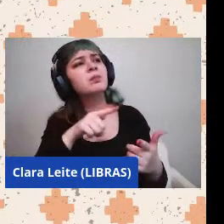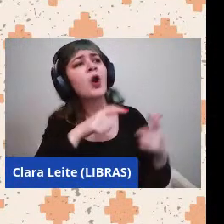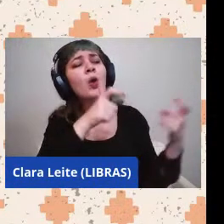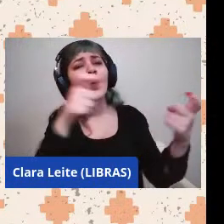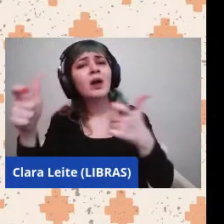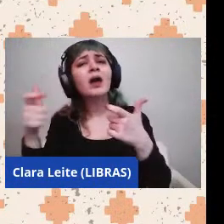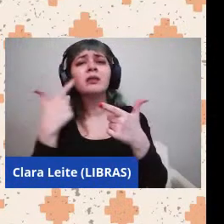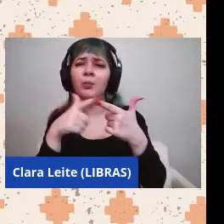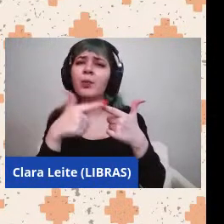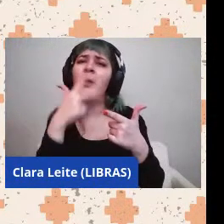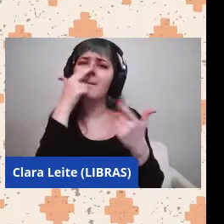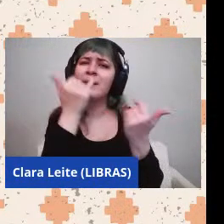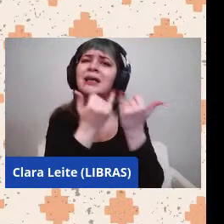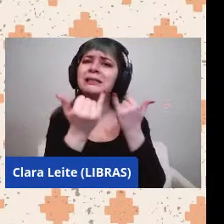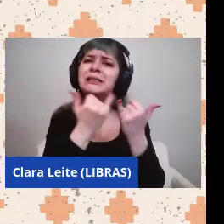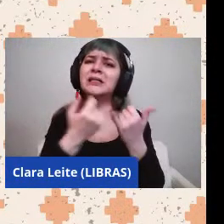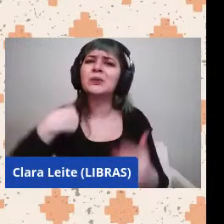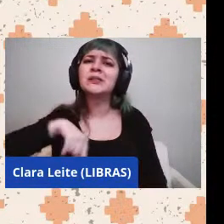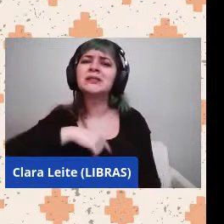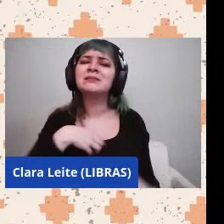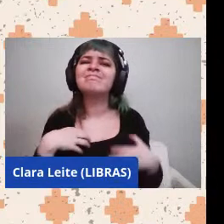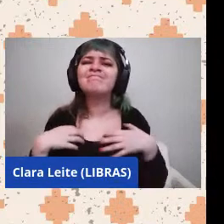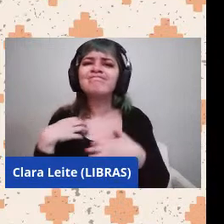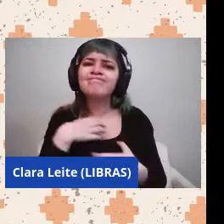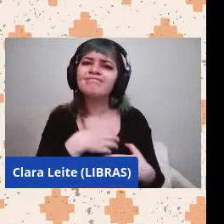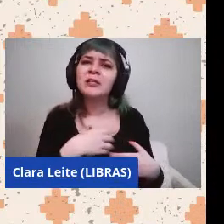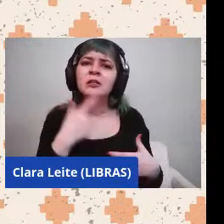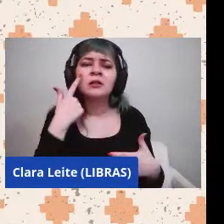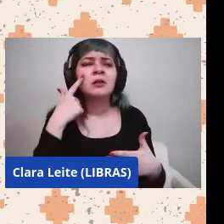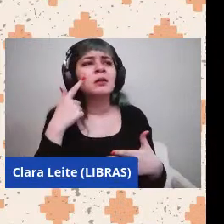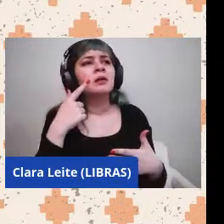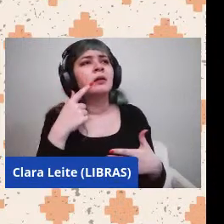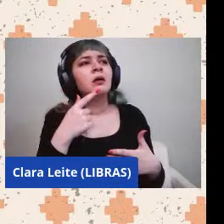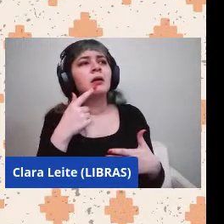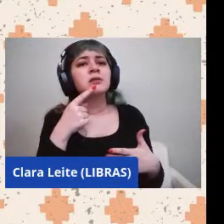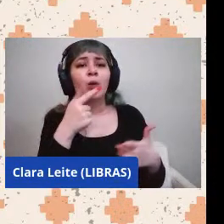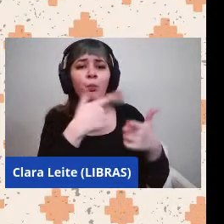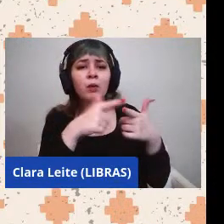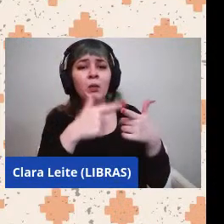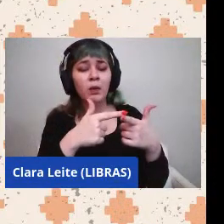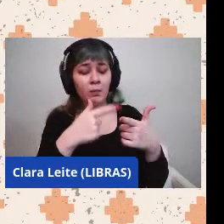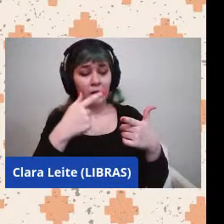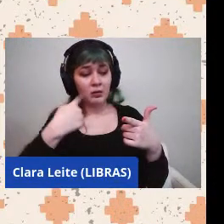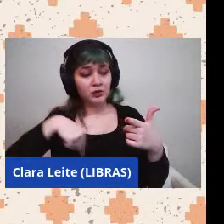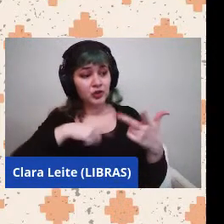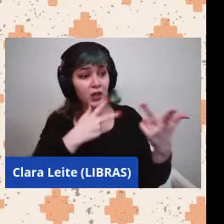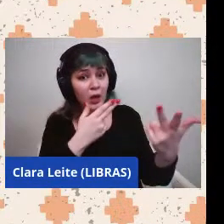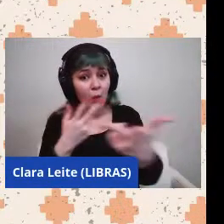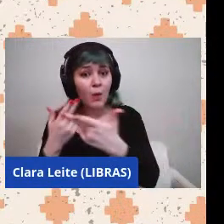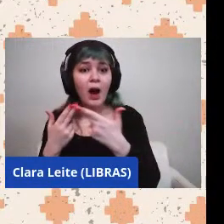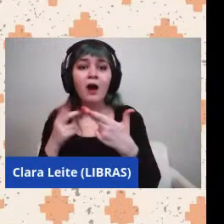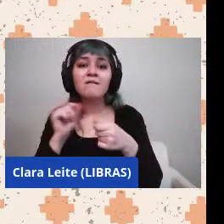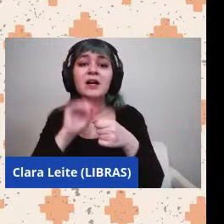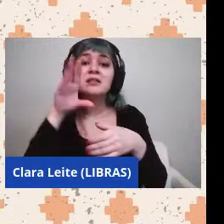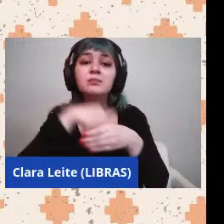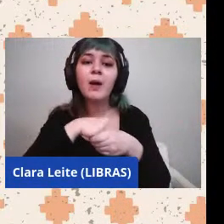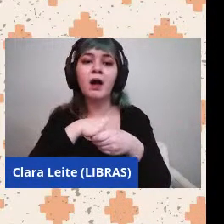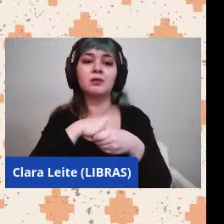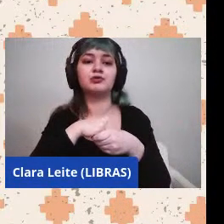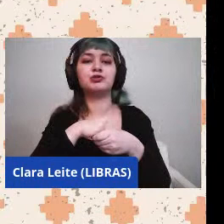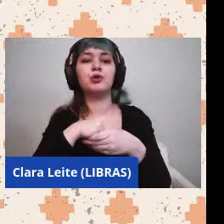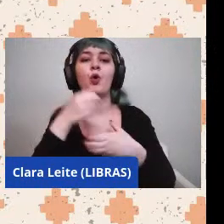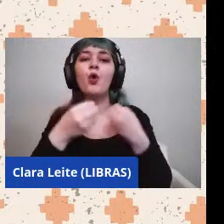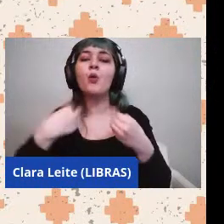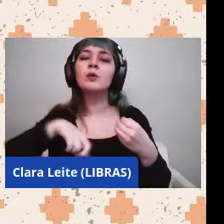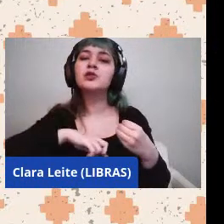thus wrestling with them and seeing the commonality among us is part of how we can enhance